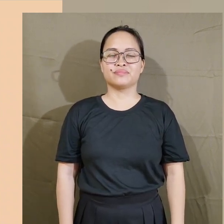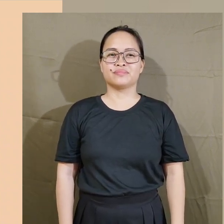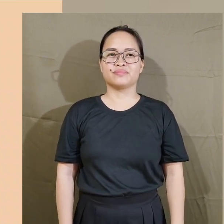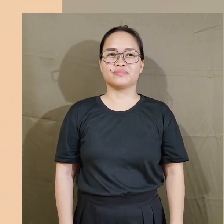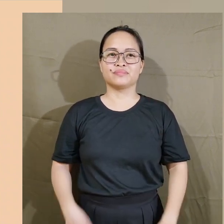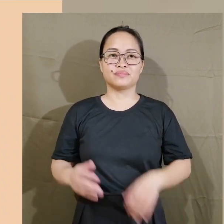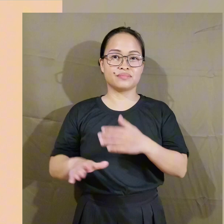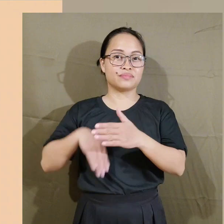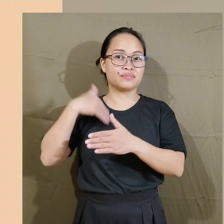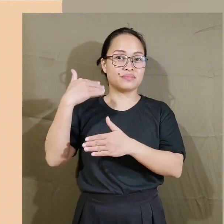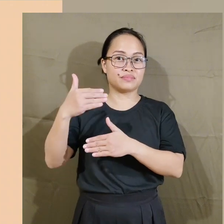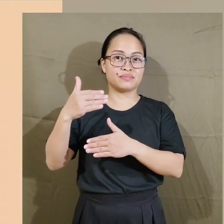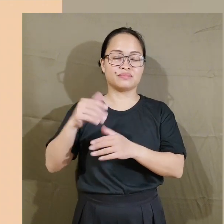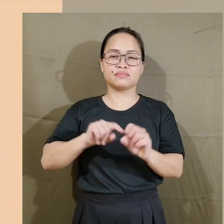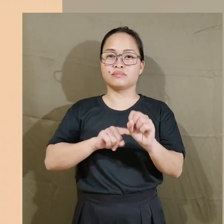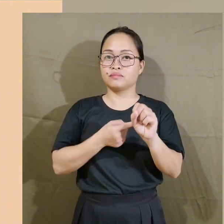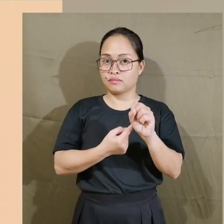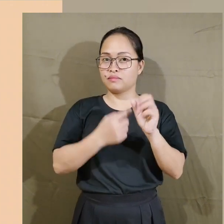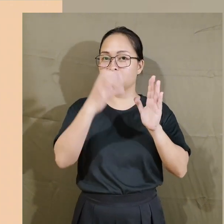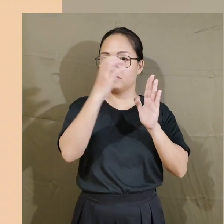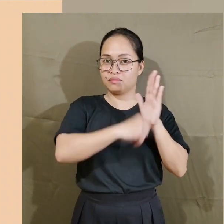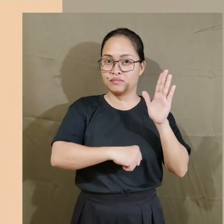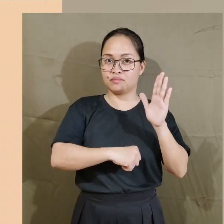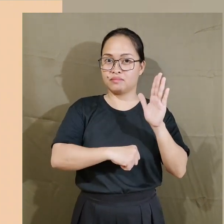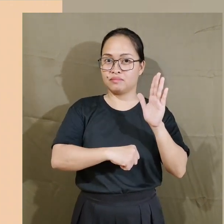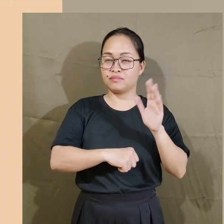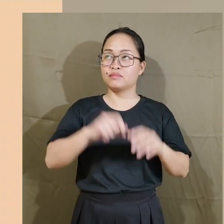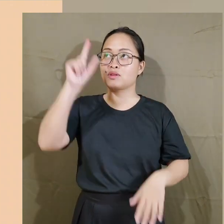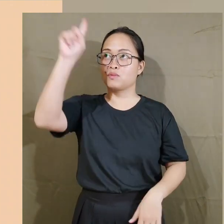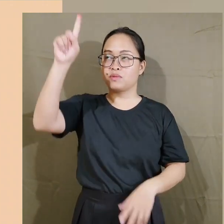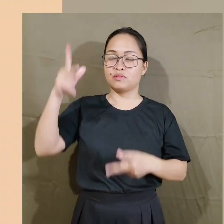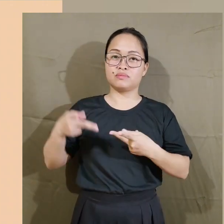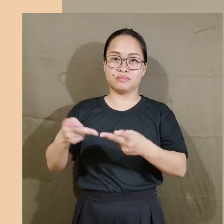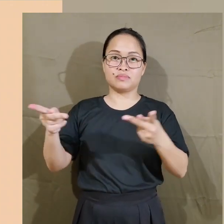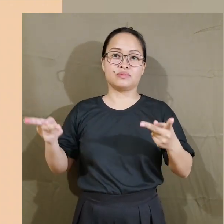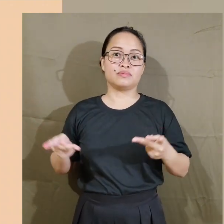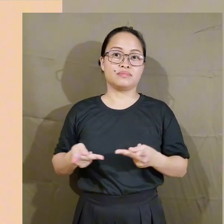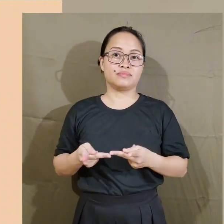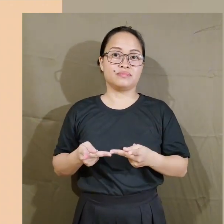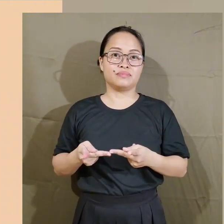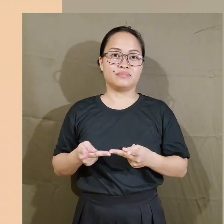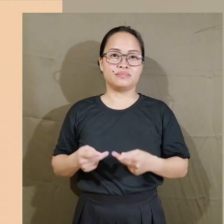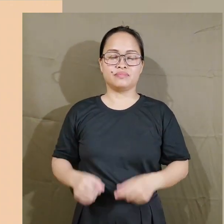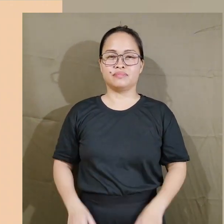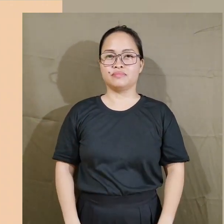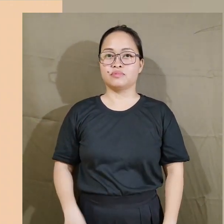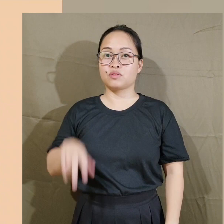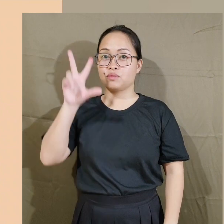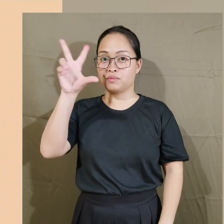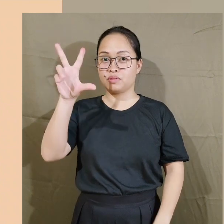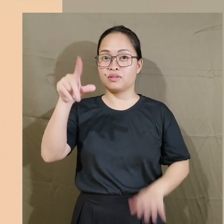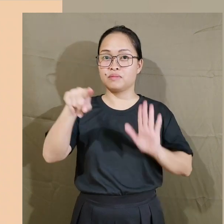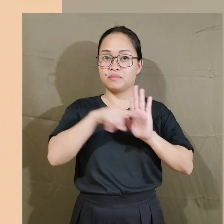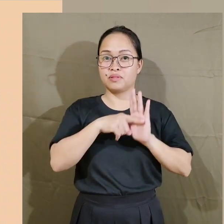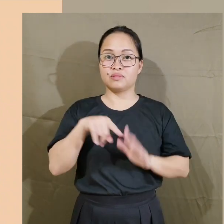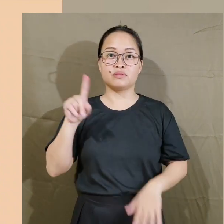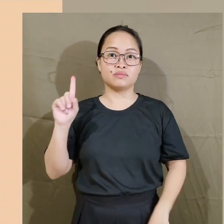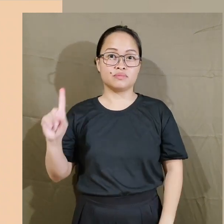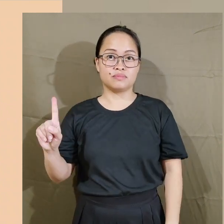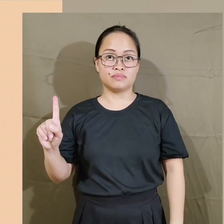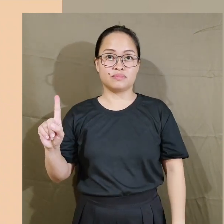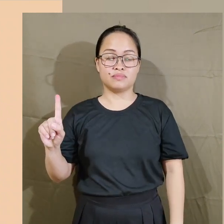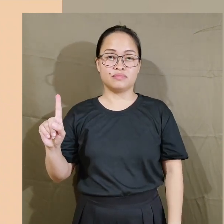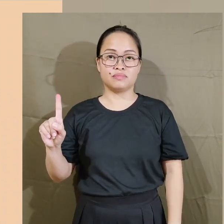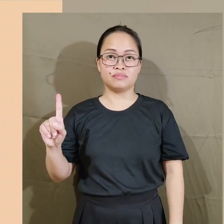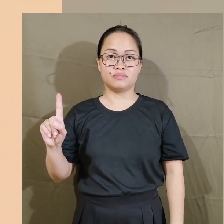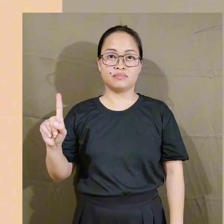Then, step 2, start subtracting in ones place. So 3 minus